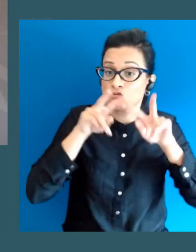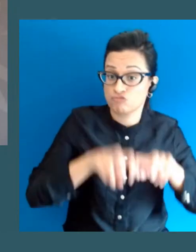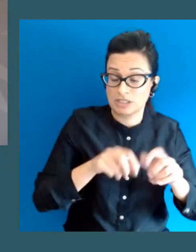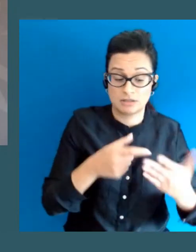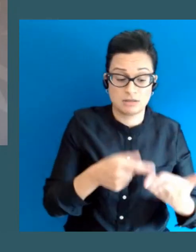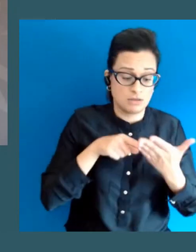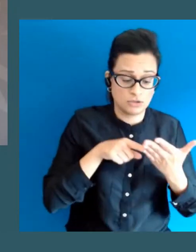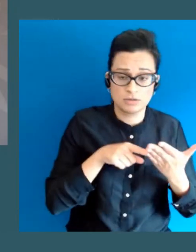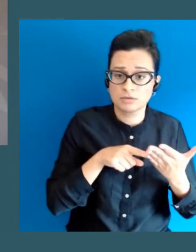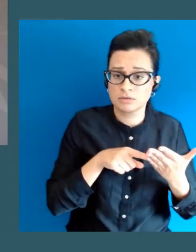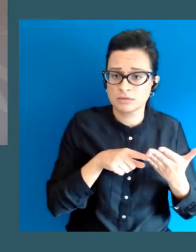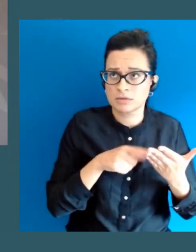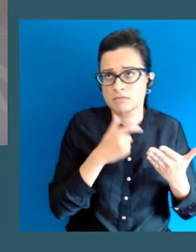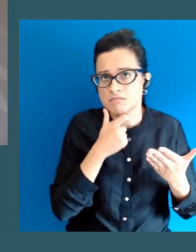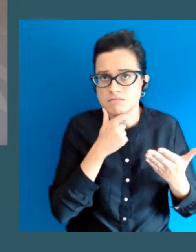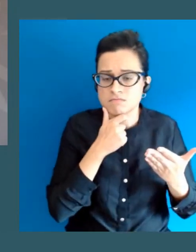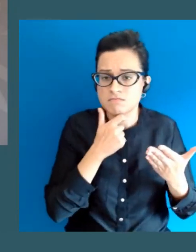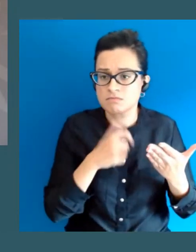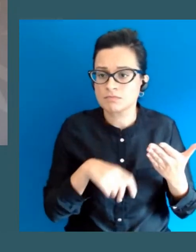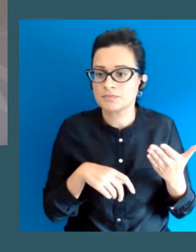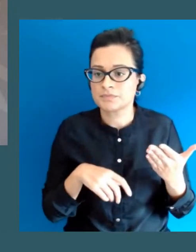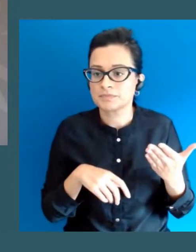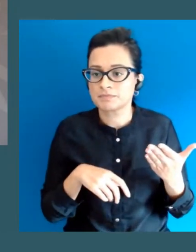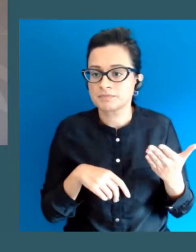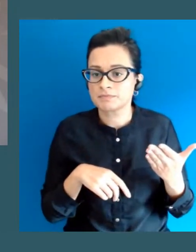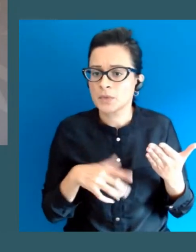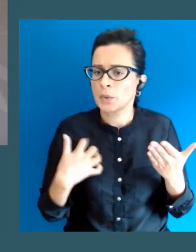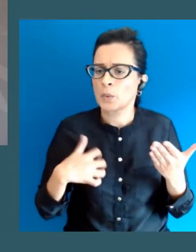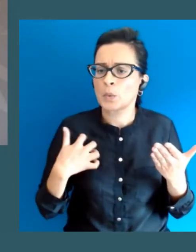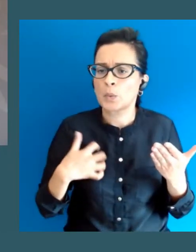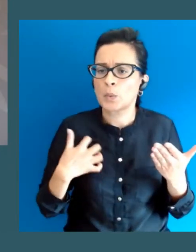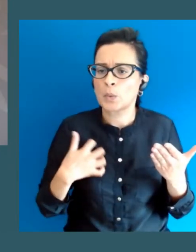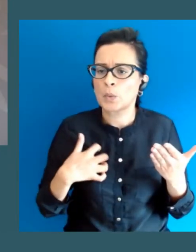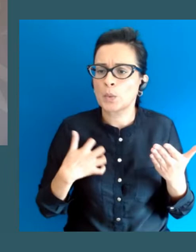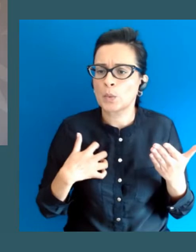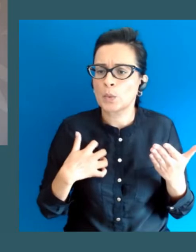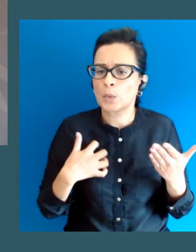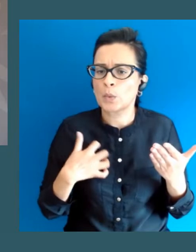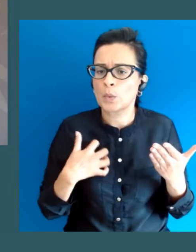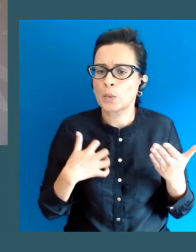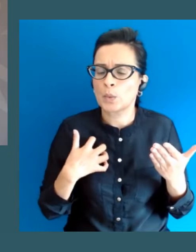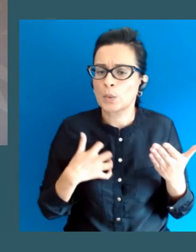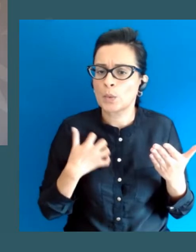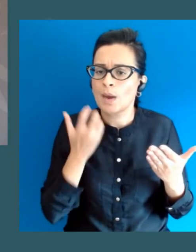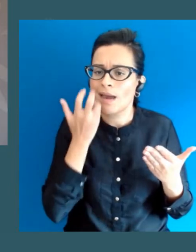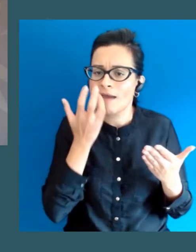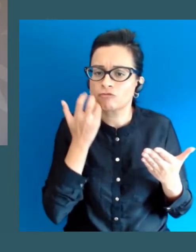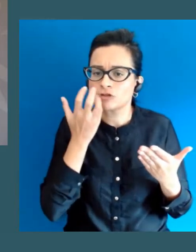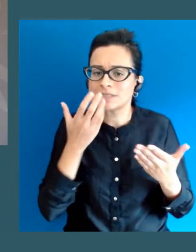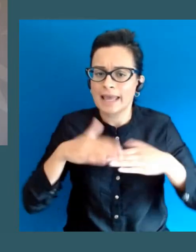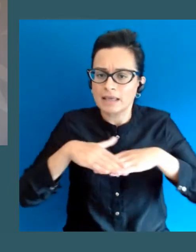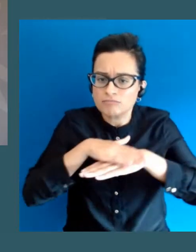is rather interesting that daily emollient use